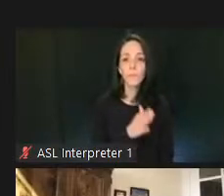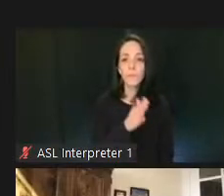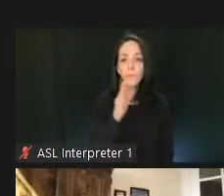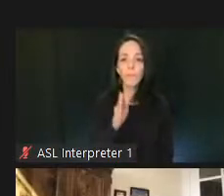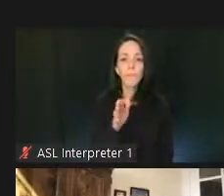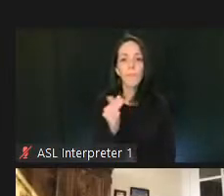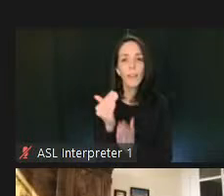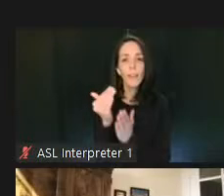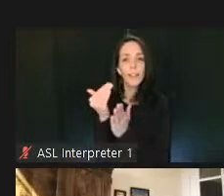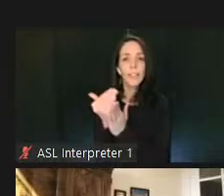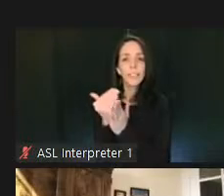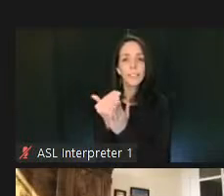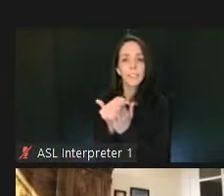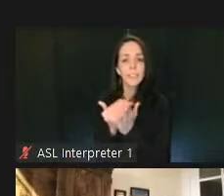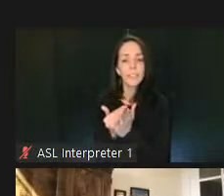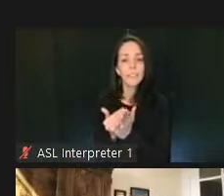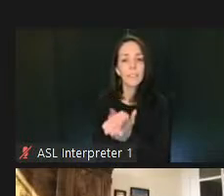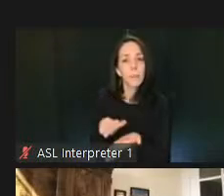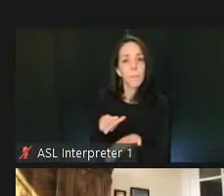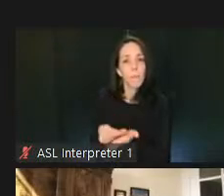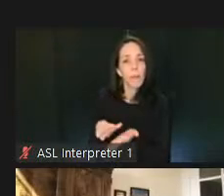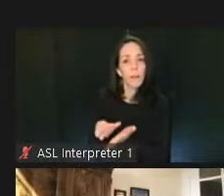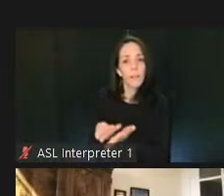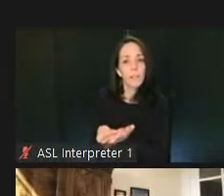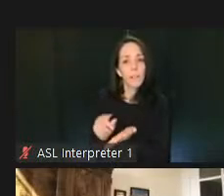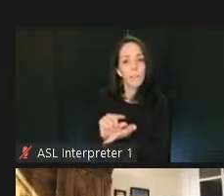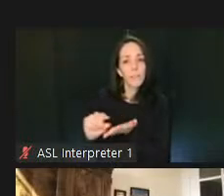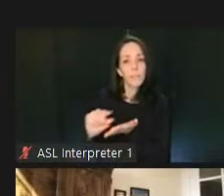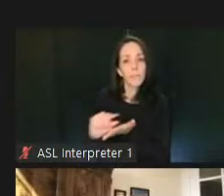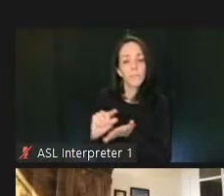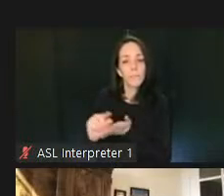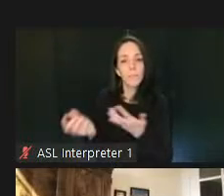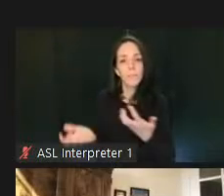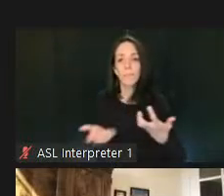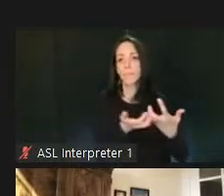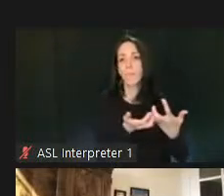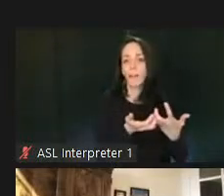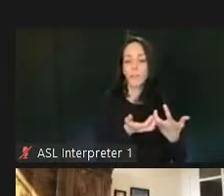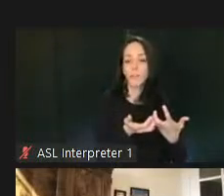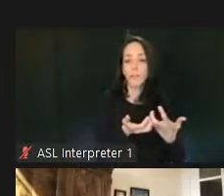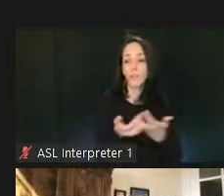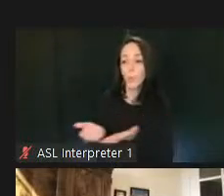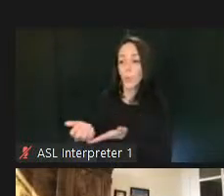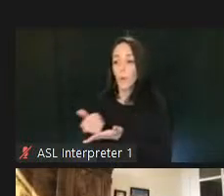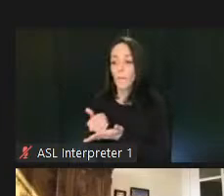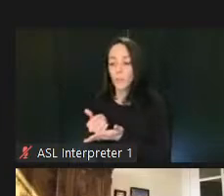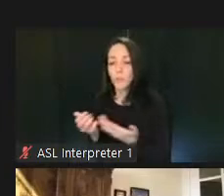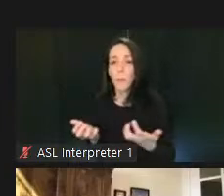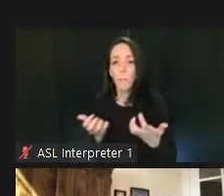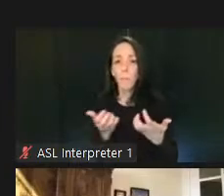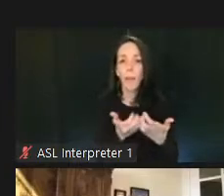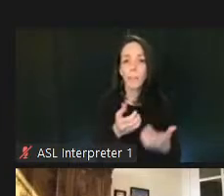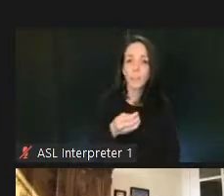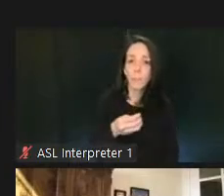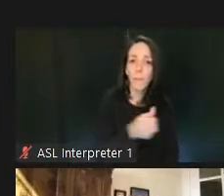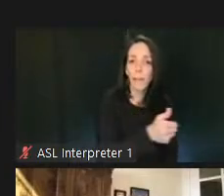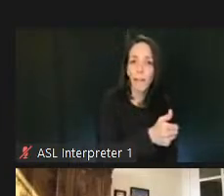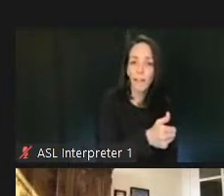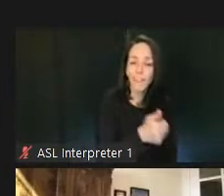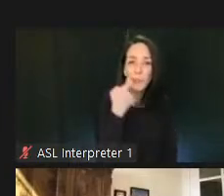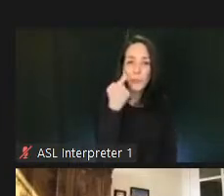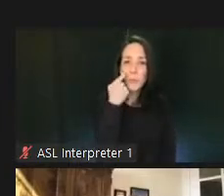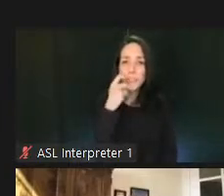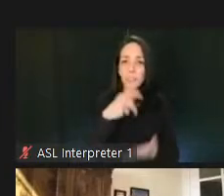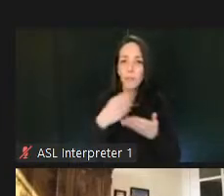revenues was designed to match the list of proposed expenditures. So in the project list that we just saw, the